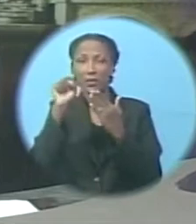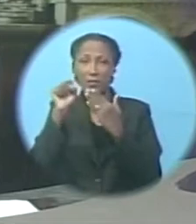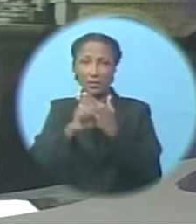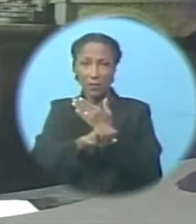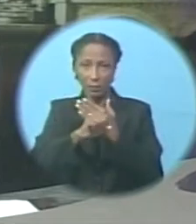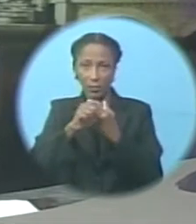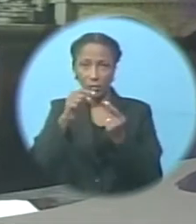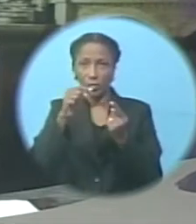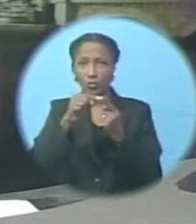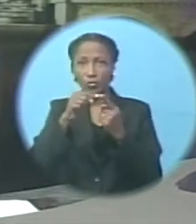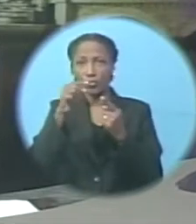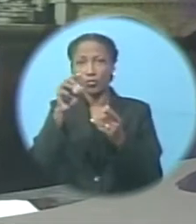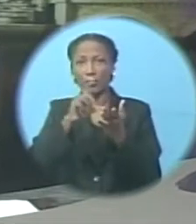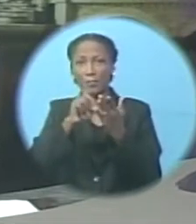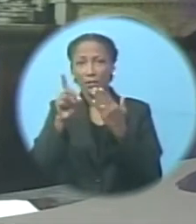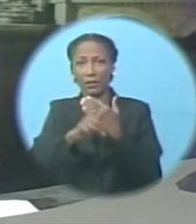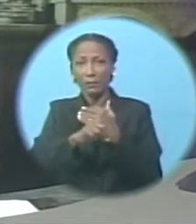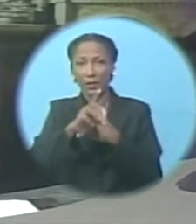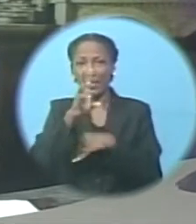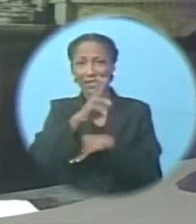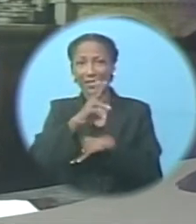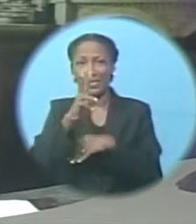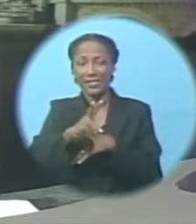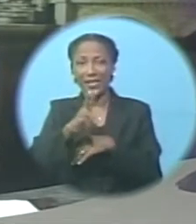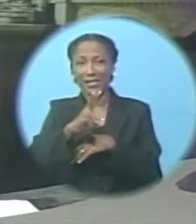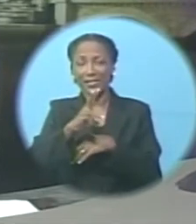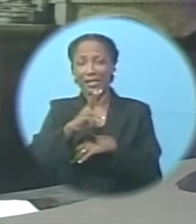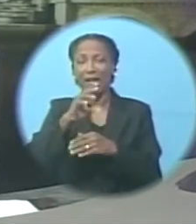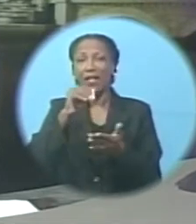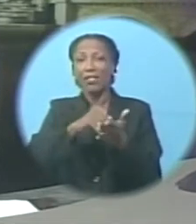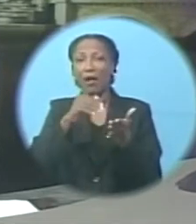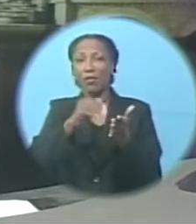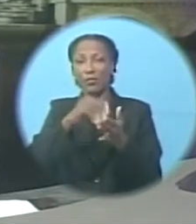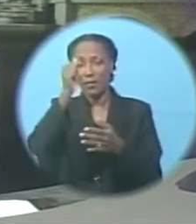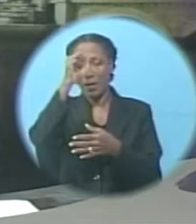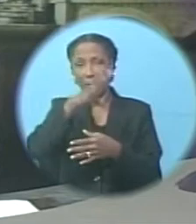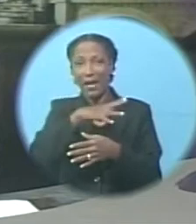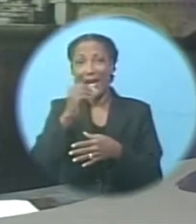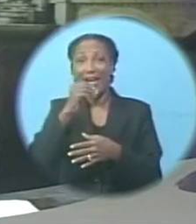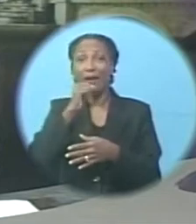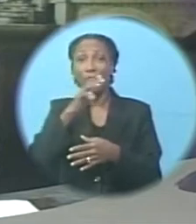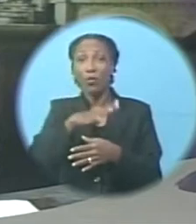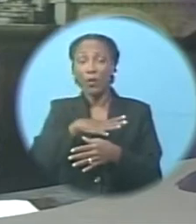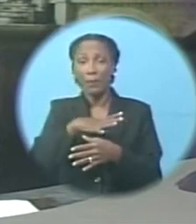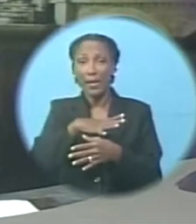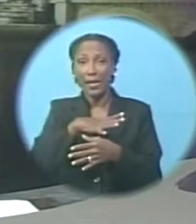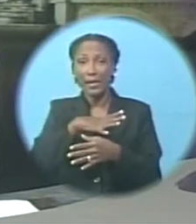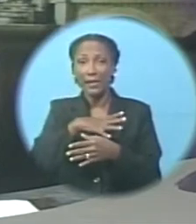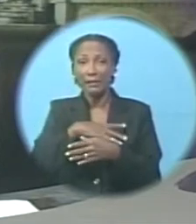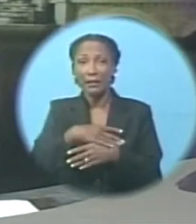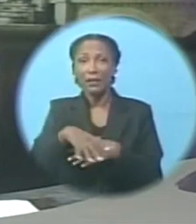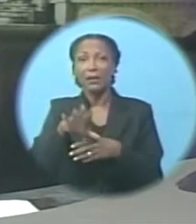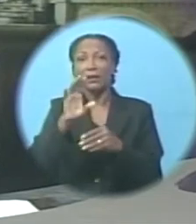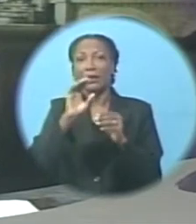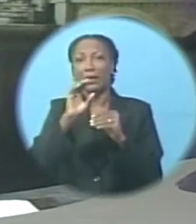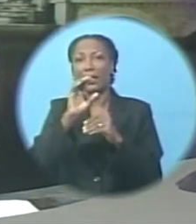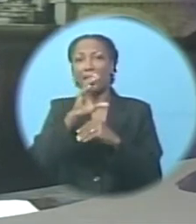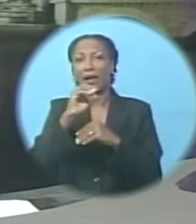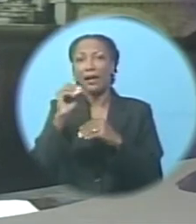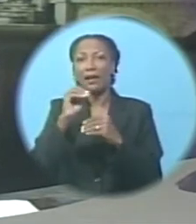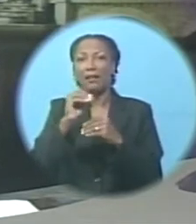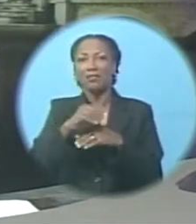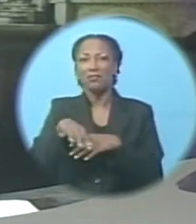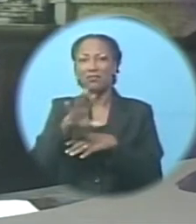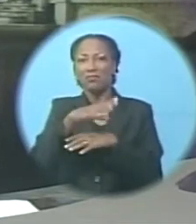and close to 66,000 were women. The wholesale and retail trade sector generated the largest number of jobs, employing just